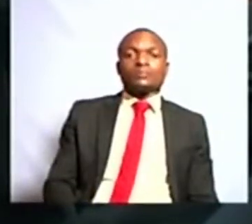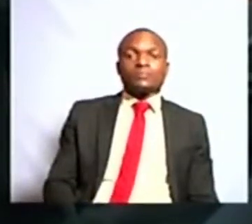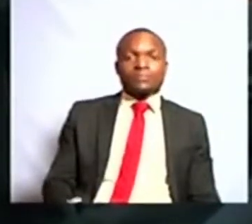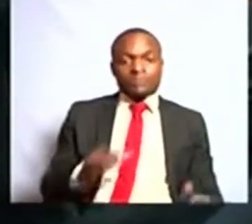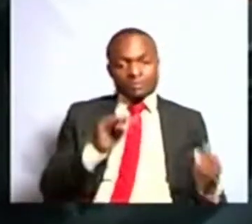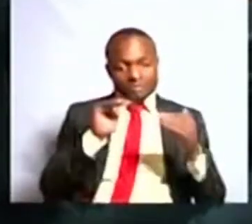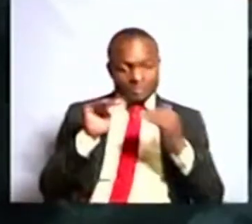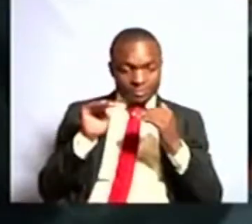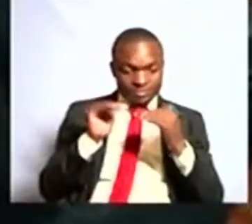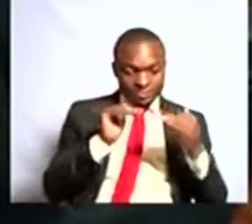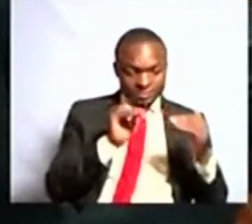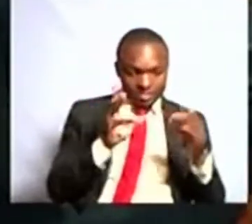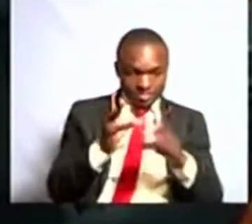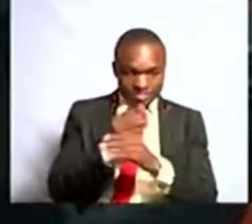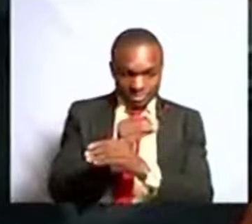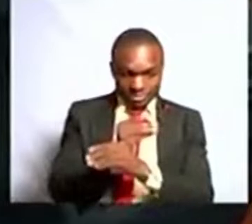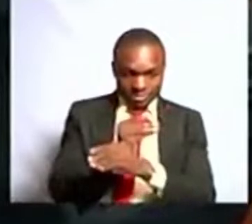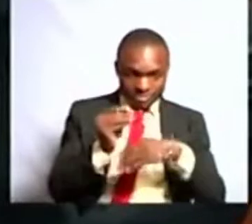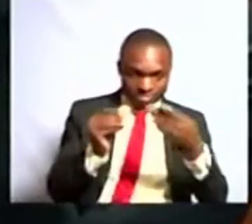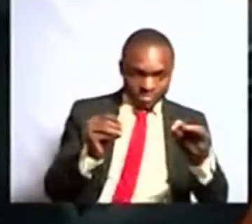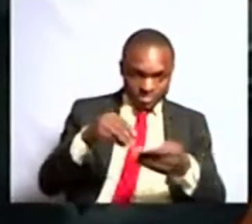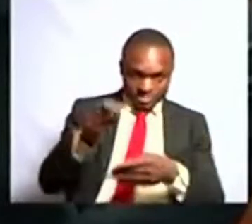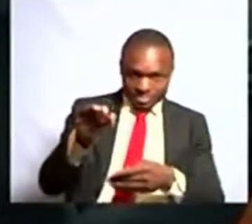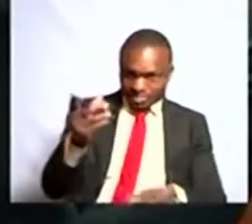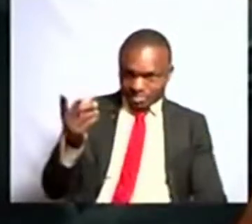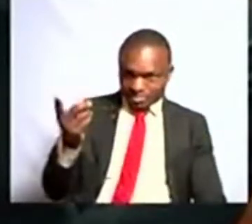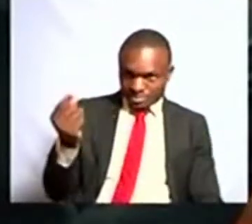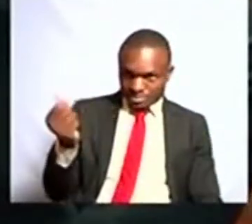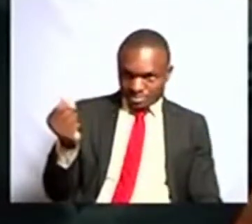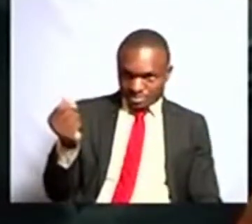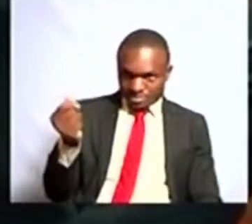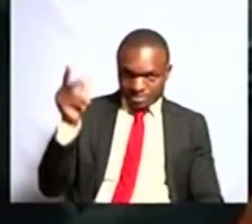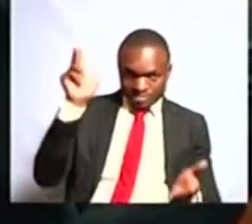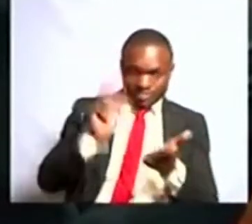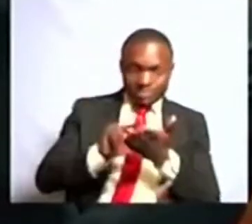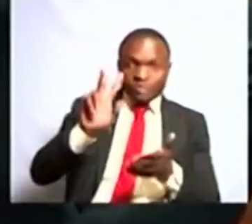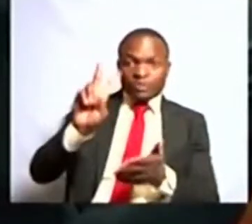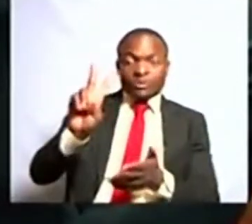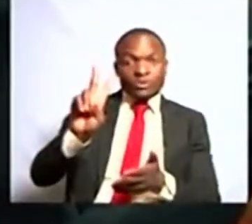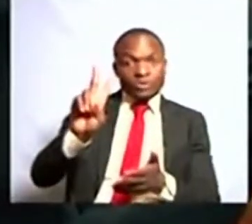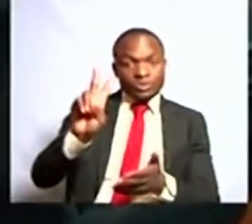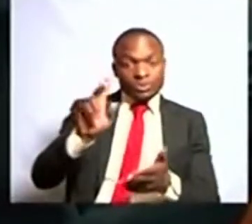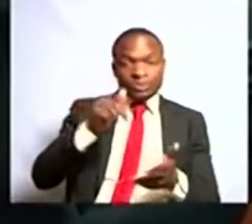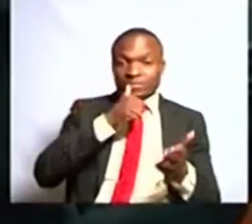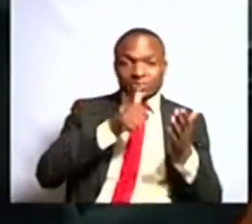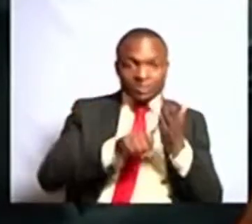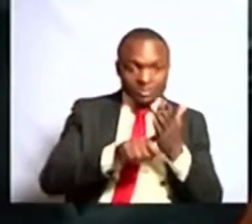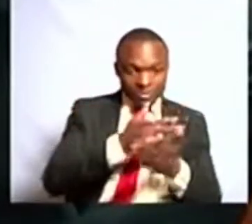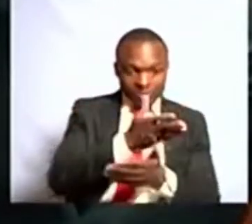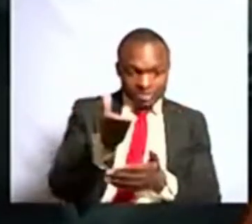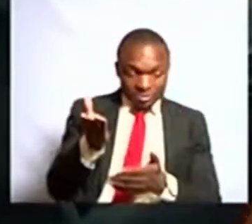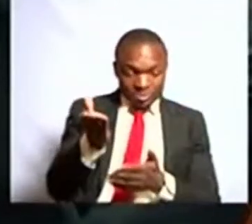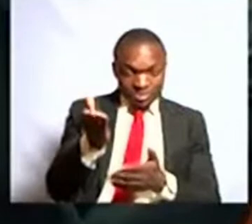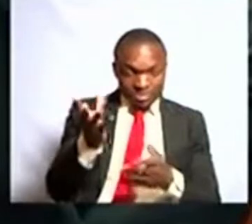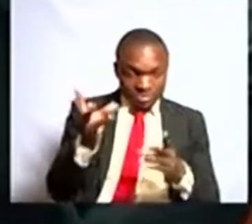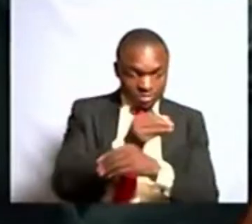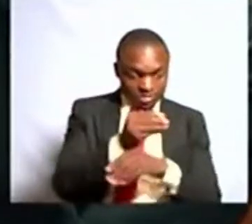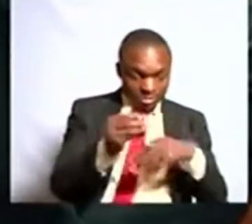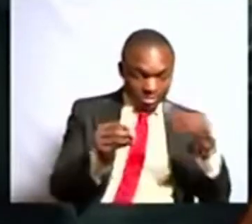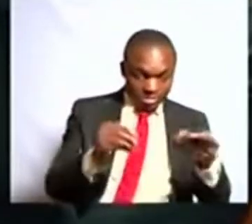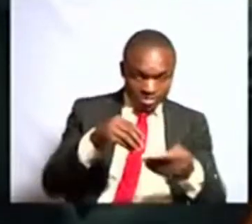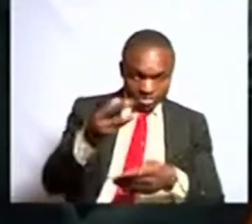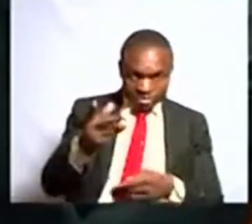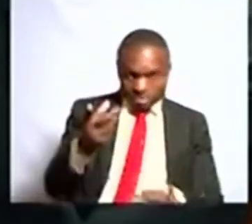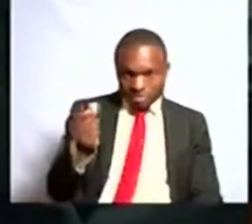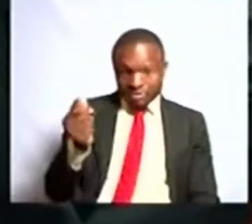query is a misapplication of funds, which has been proved by the two letters actually, that there was a misapplication of funds, and that's